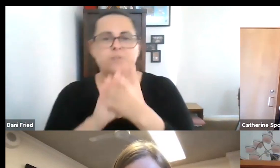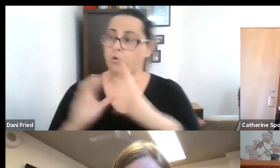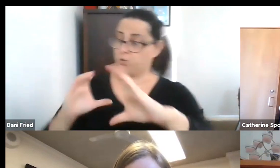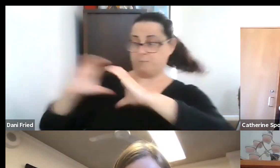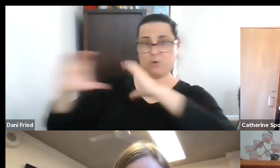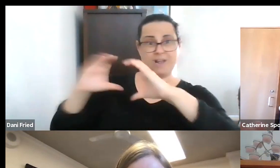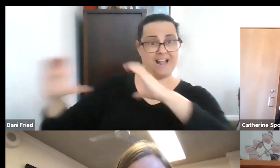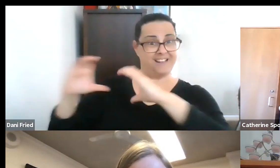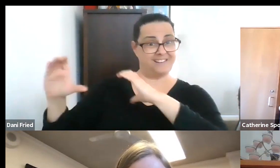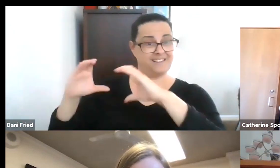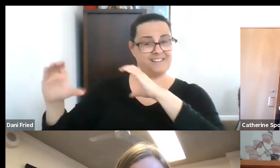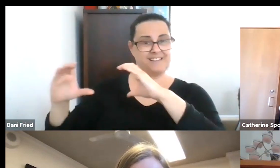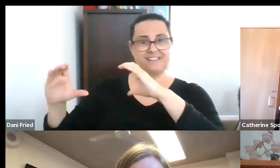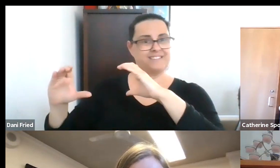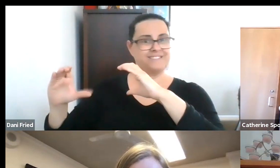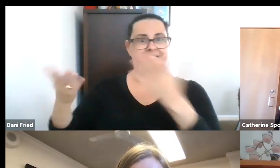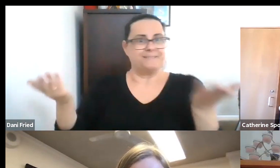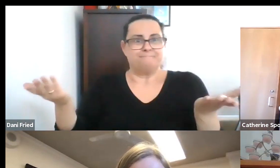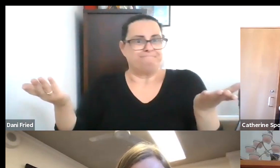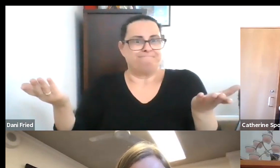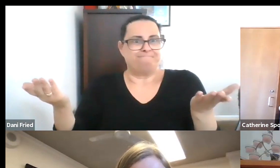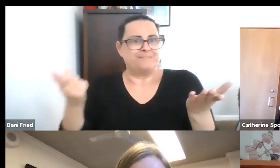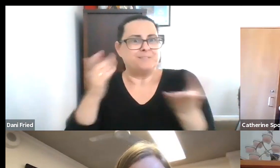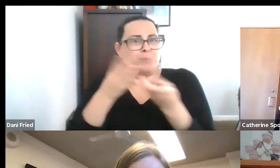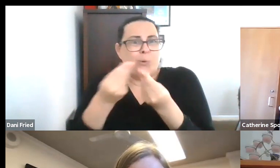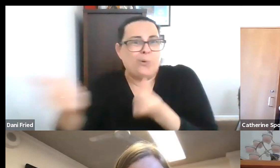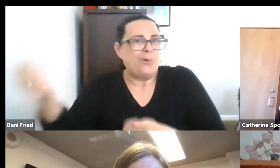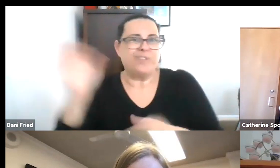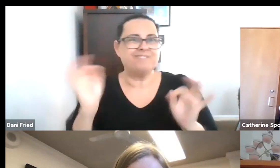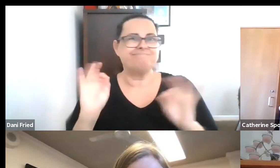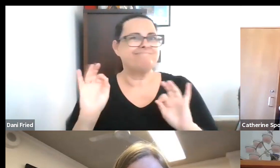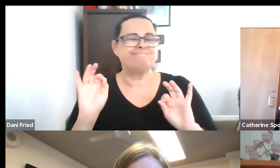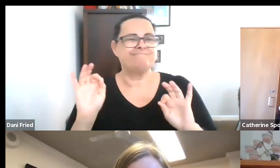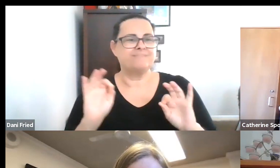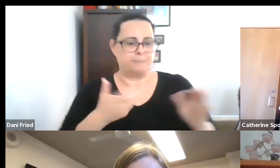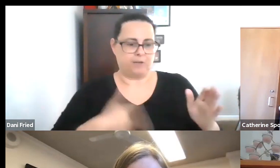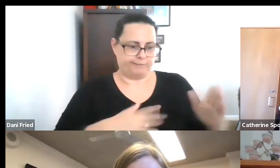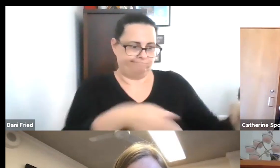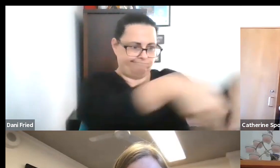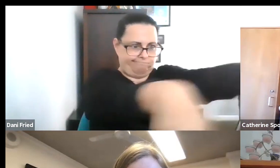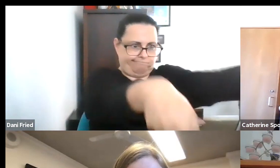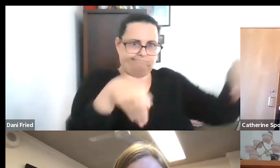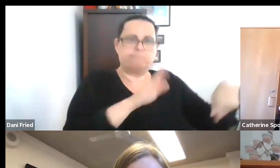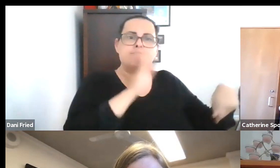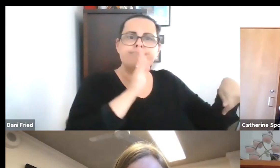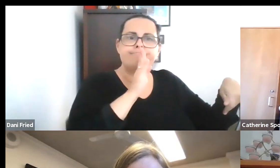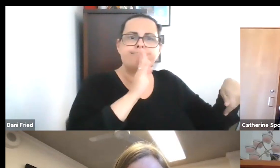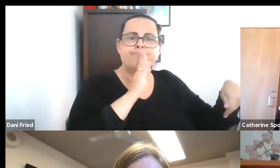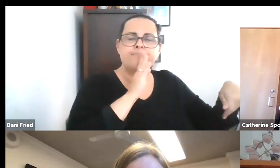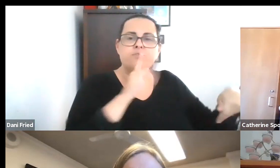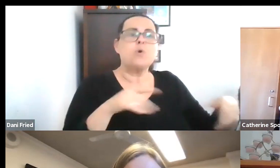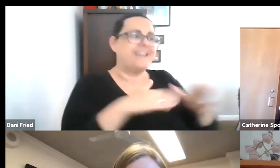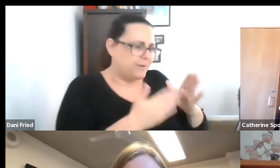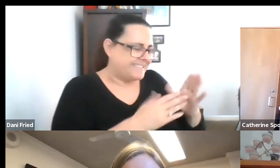communicate with each other, there isn't any, you can't get that through that firewall. So that's what we're working with the